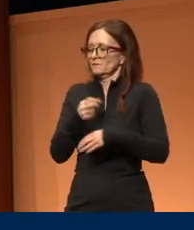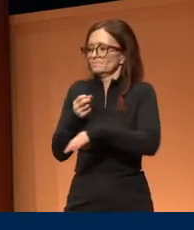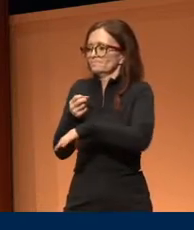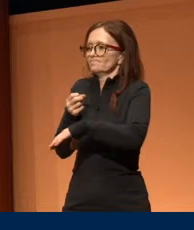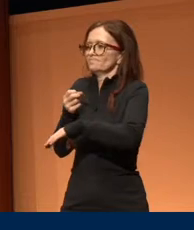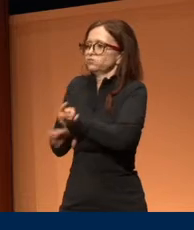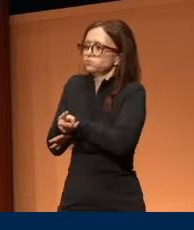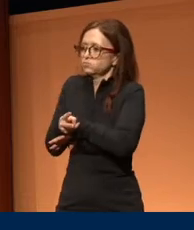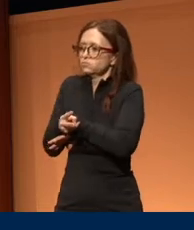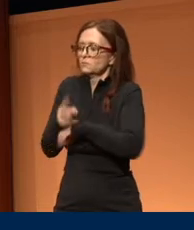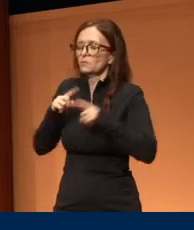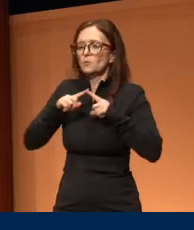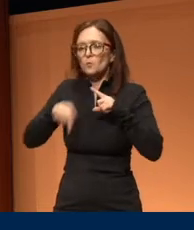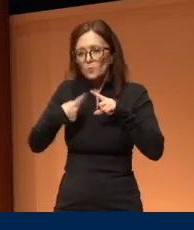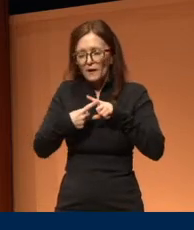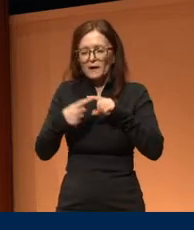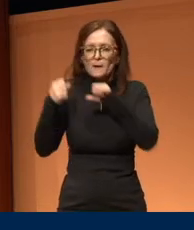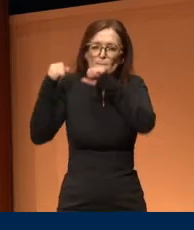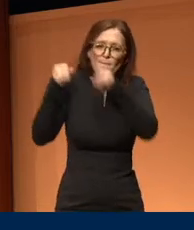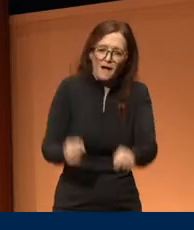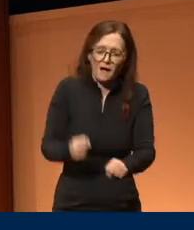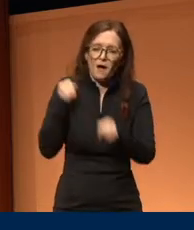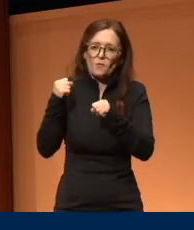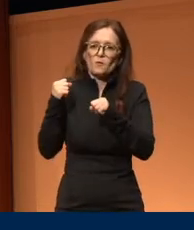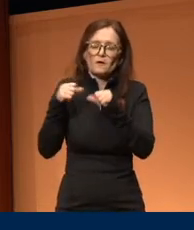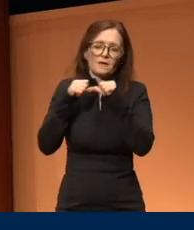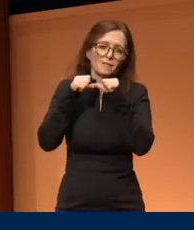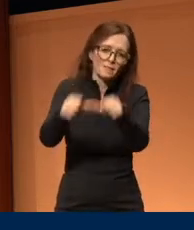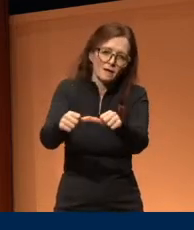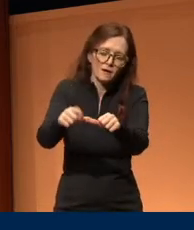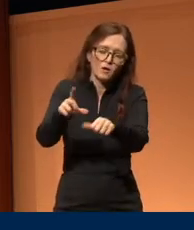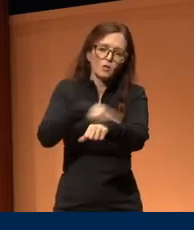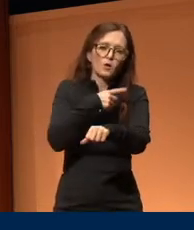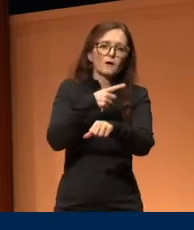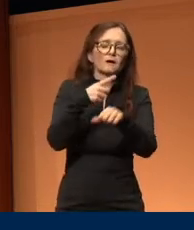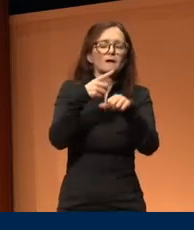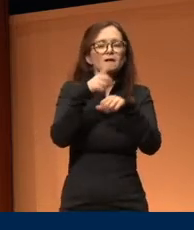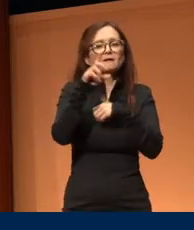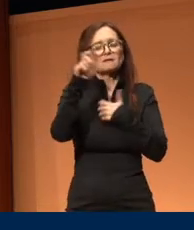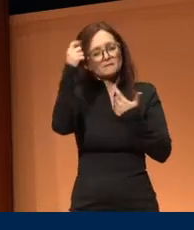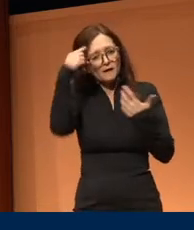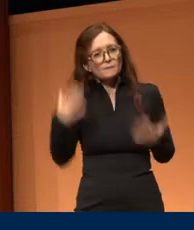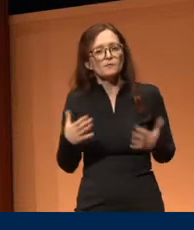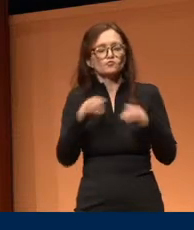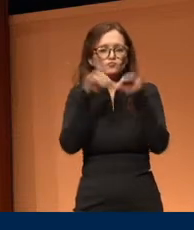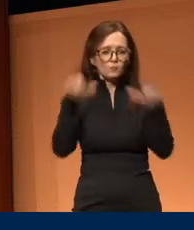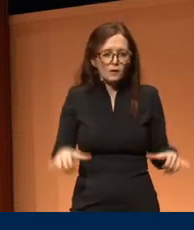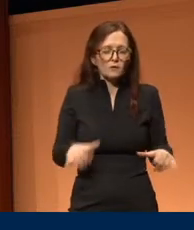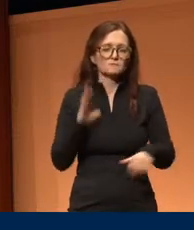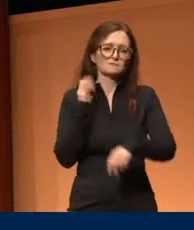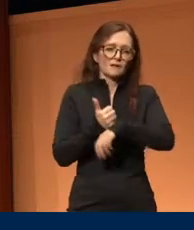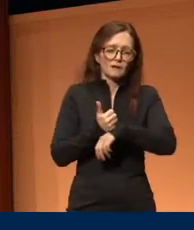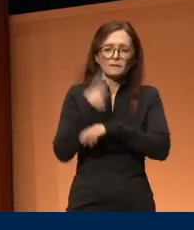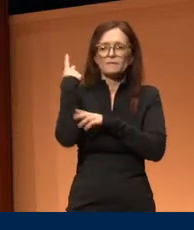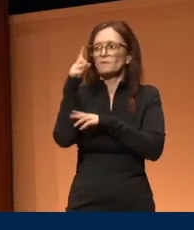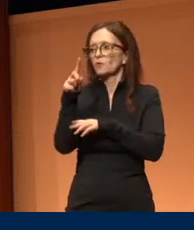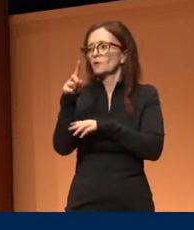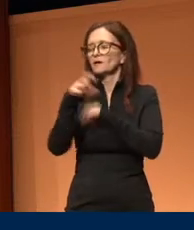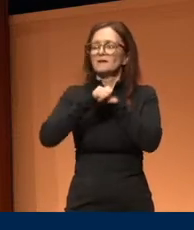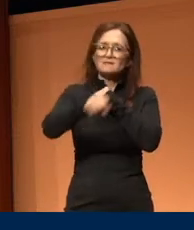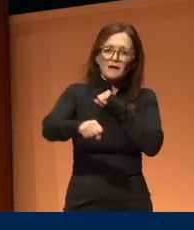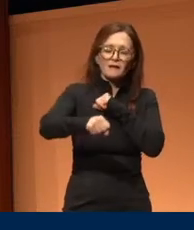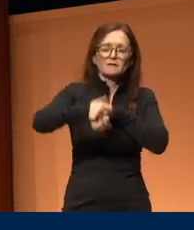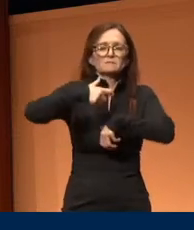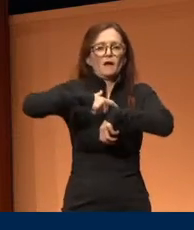there's power in the long term and once a democratic structure is in place for an extended period